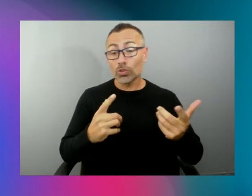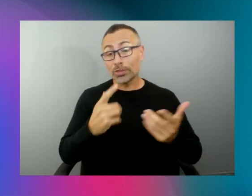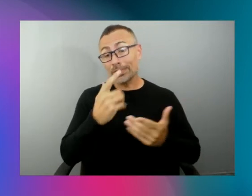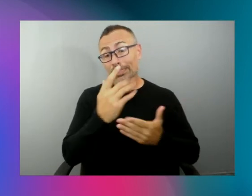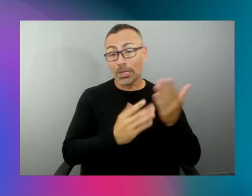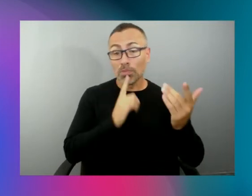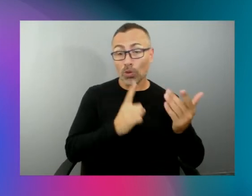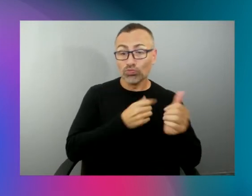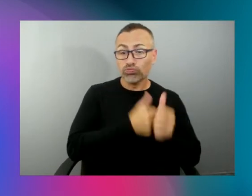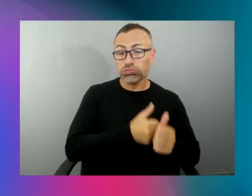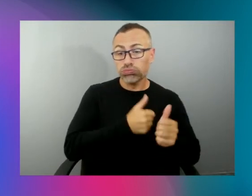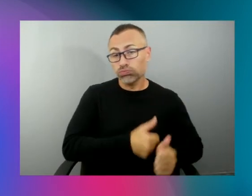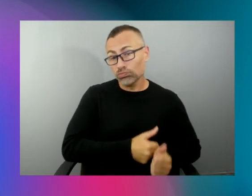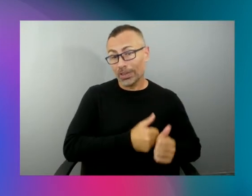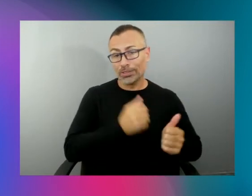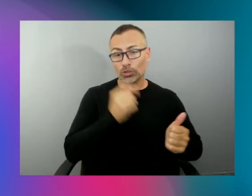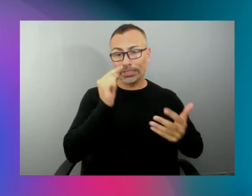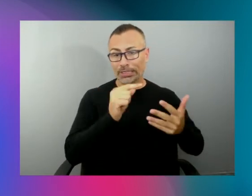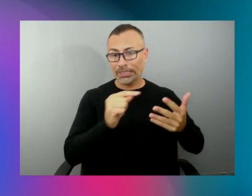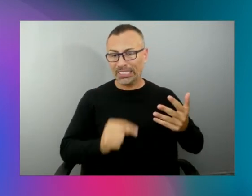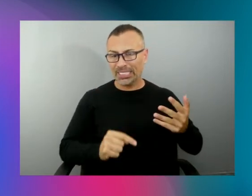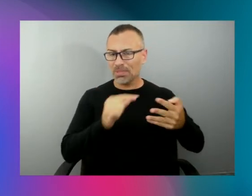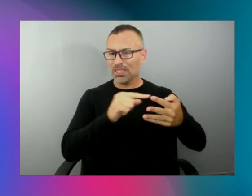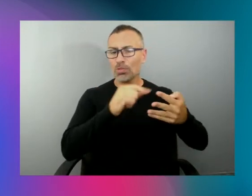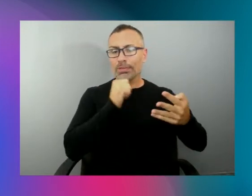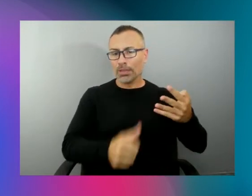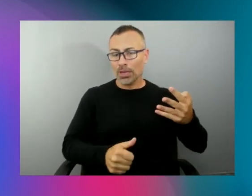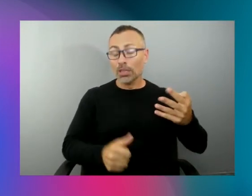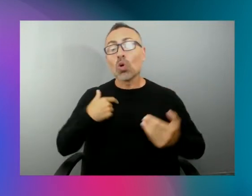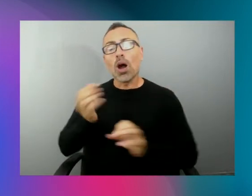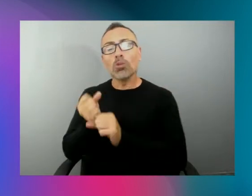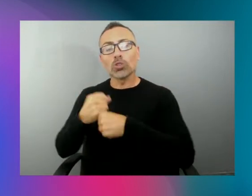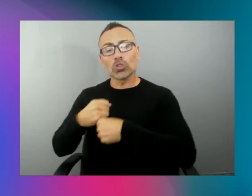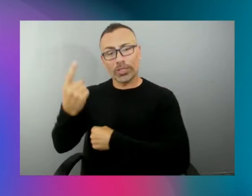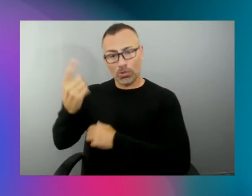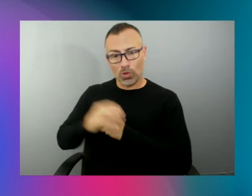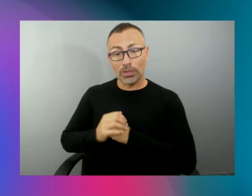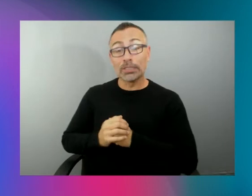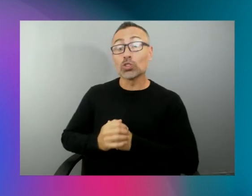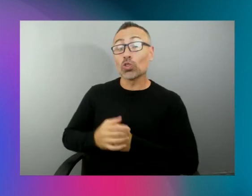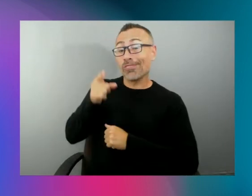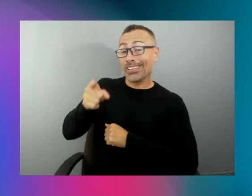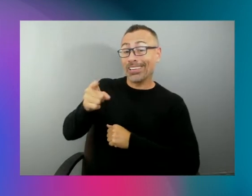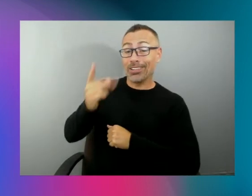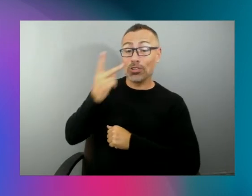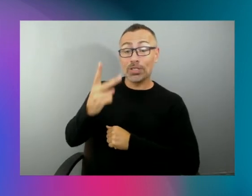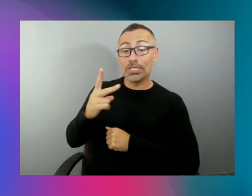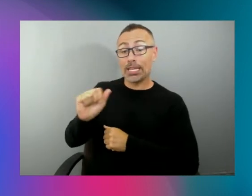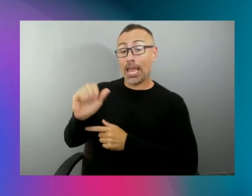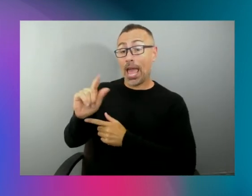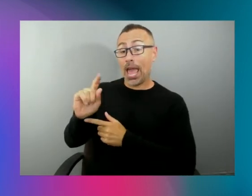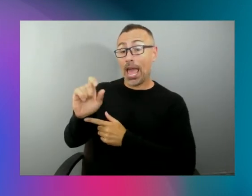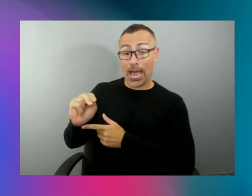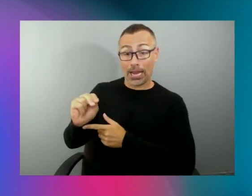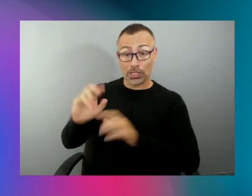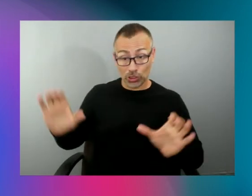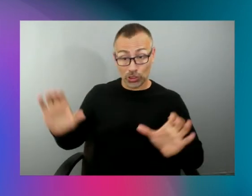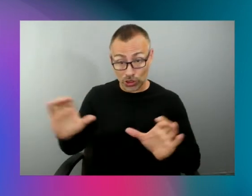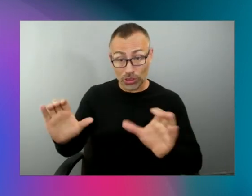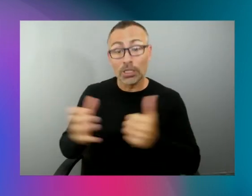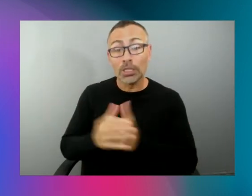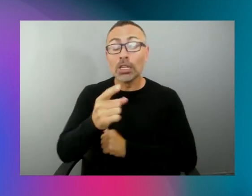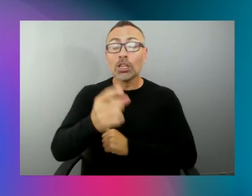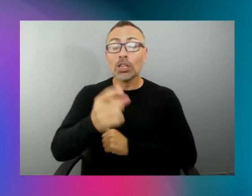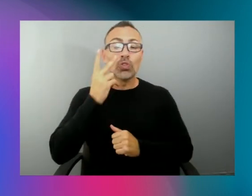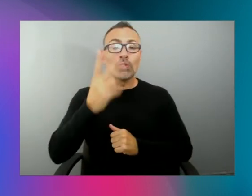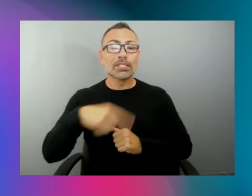create one. Okay. If you look at here, right, action, right, this is what I'm saying, right, manage remediation. When you come back to the manage